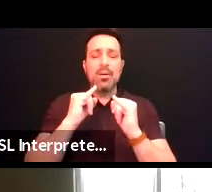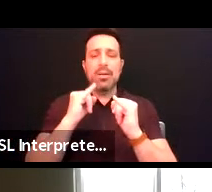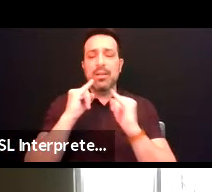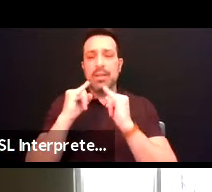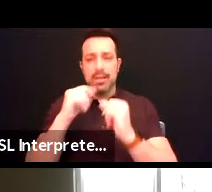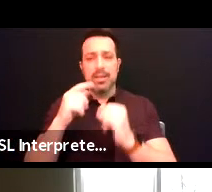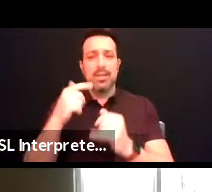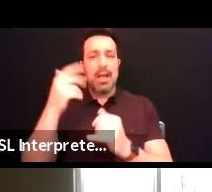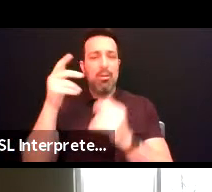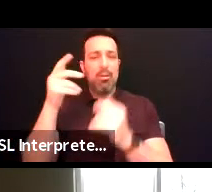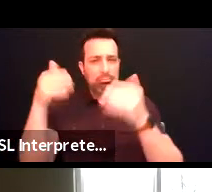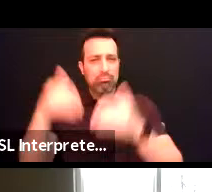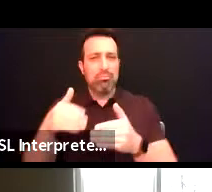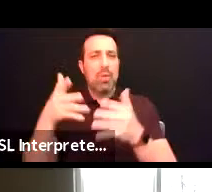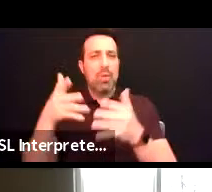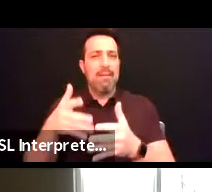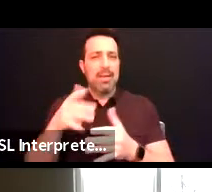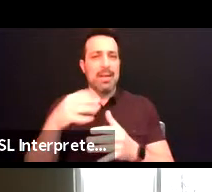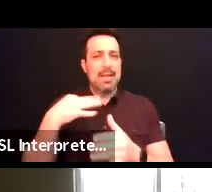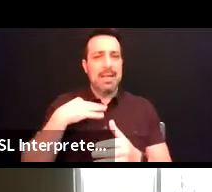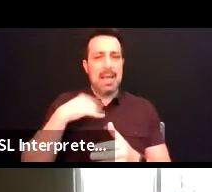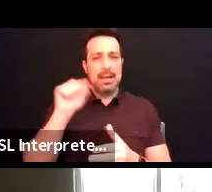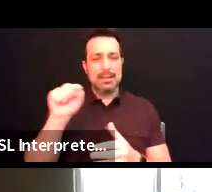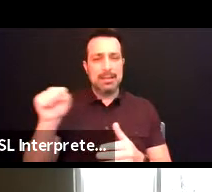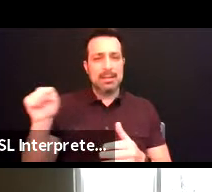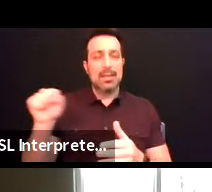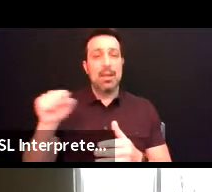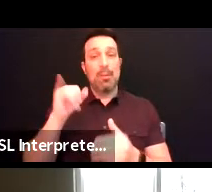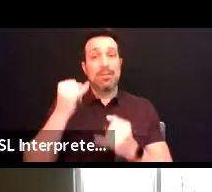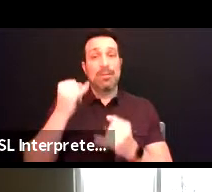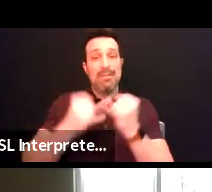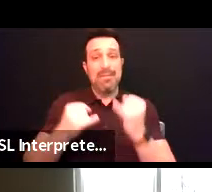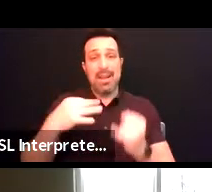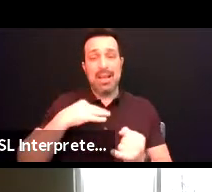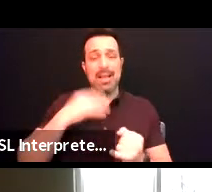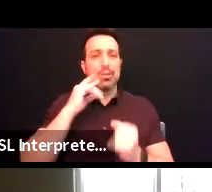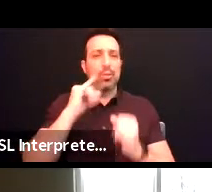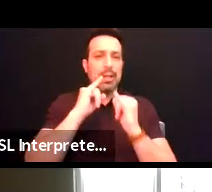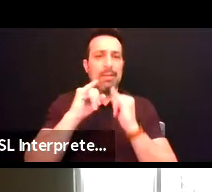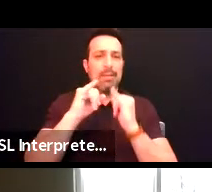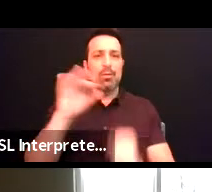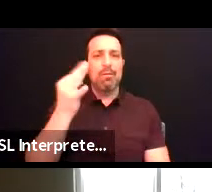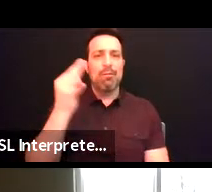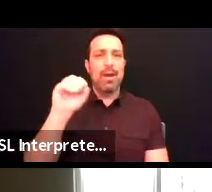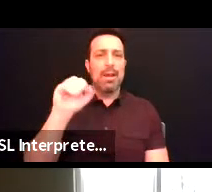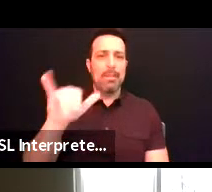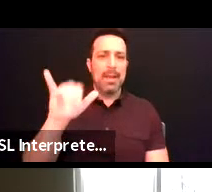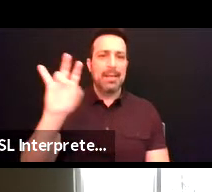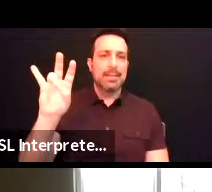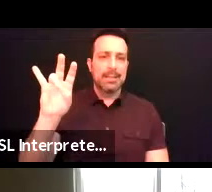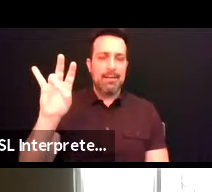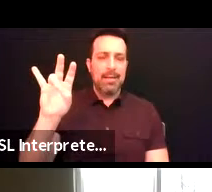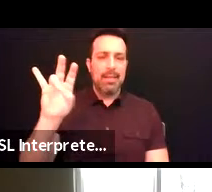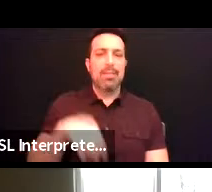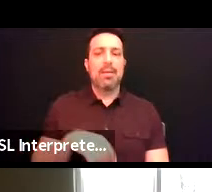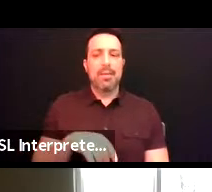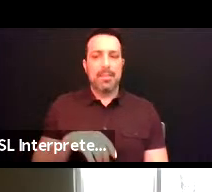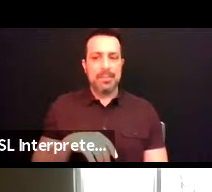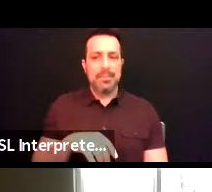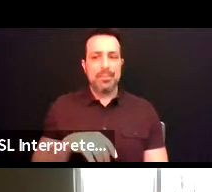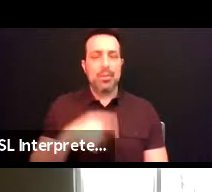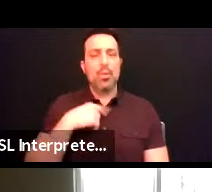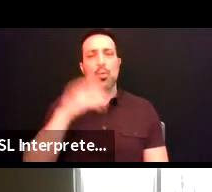candidates. These 3 final candidates will be interviewed on Friday, May 7th. And